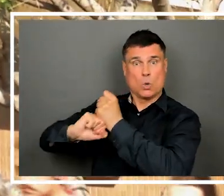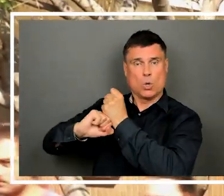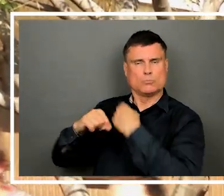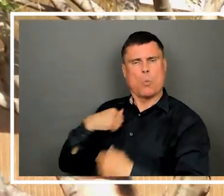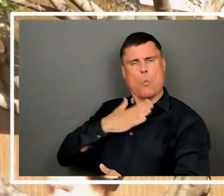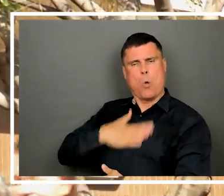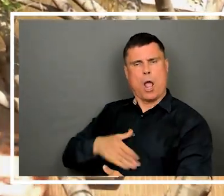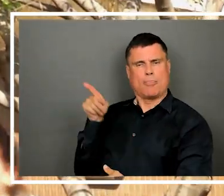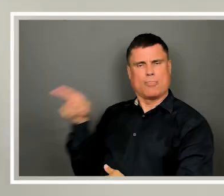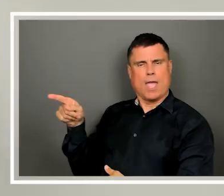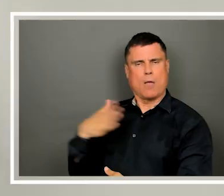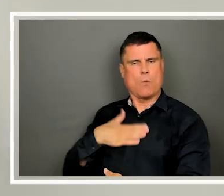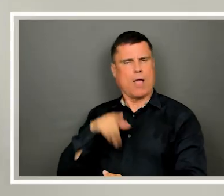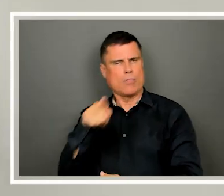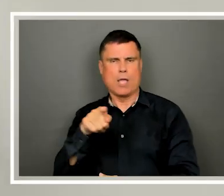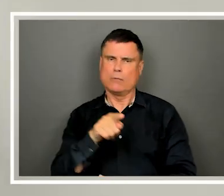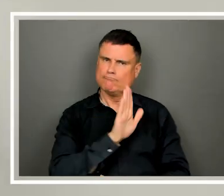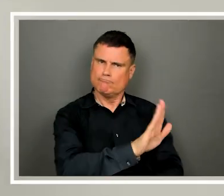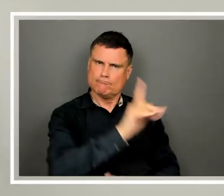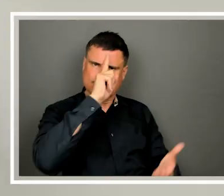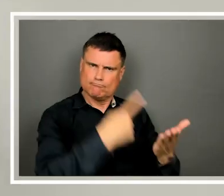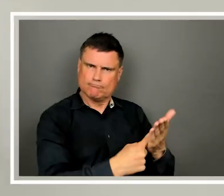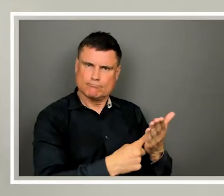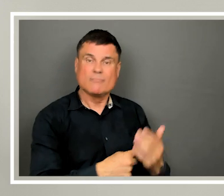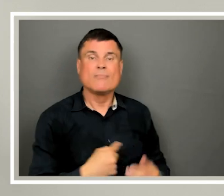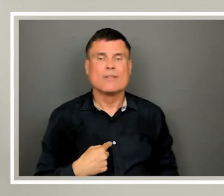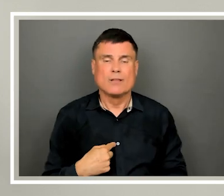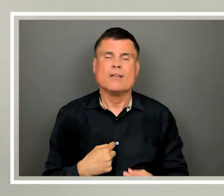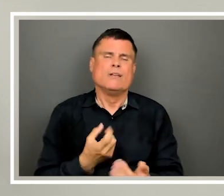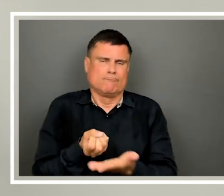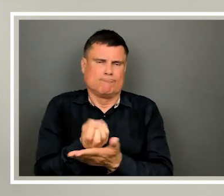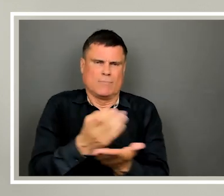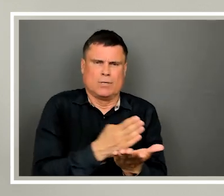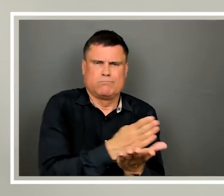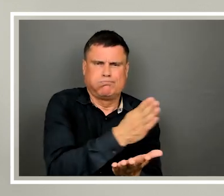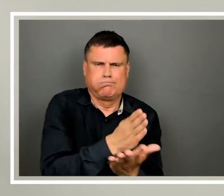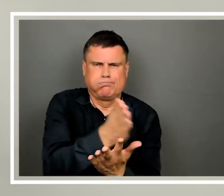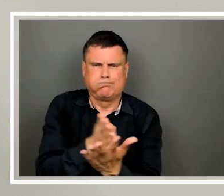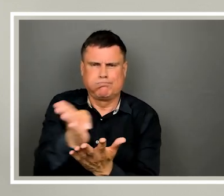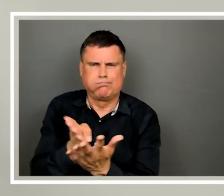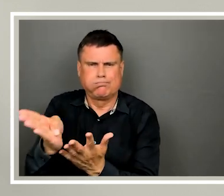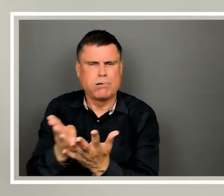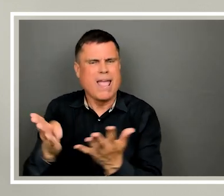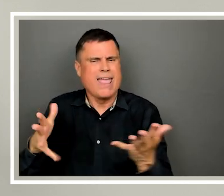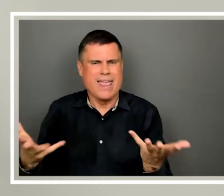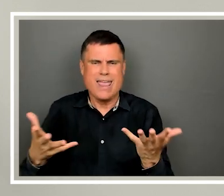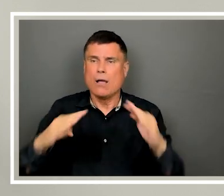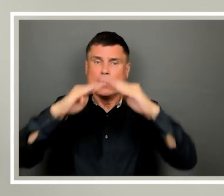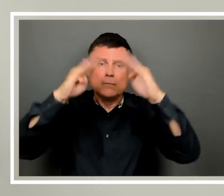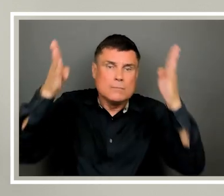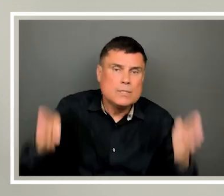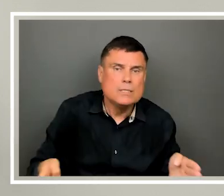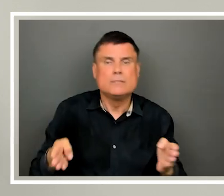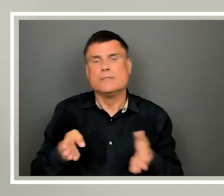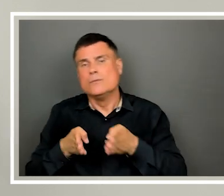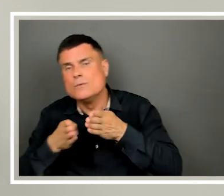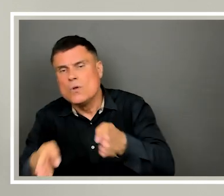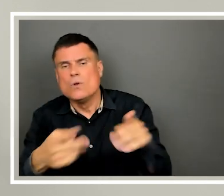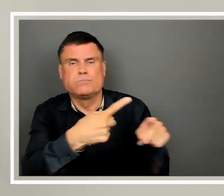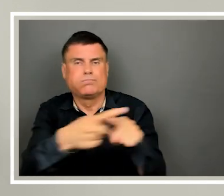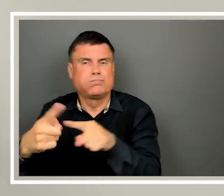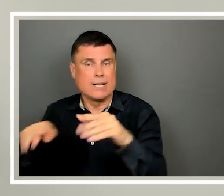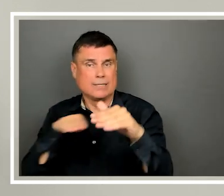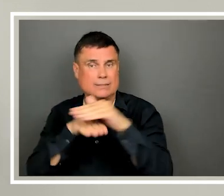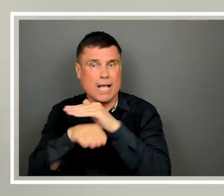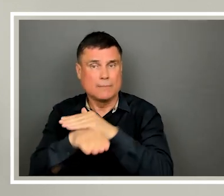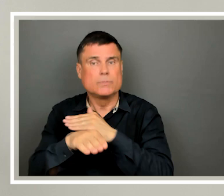receive. We've talked about different ways we can make our facilities and services more accessible, how we